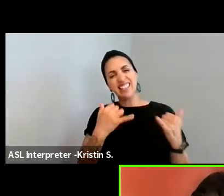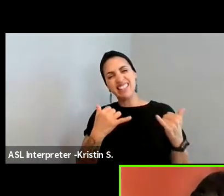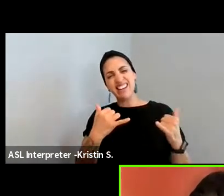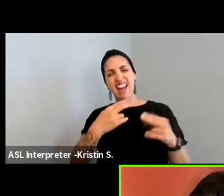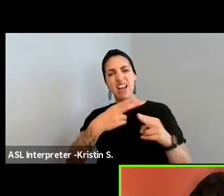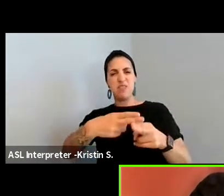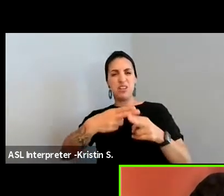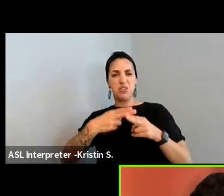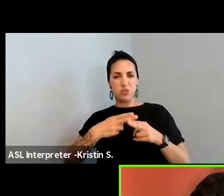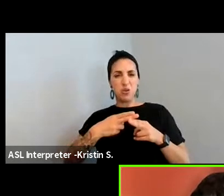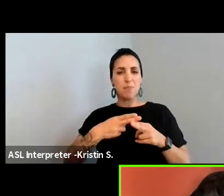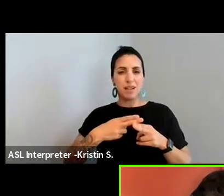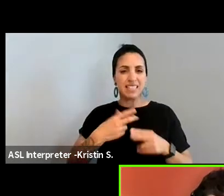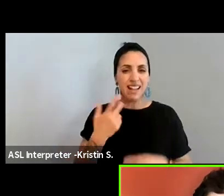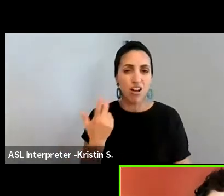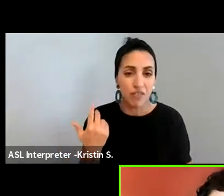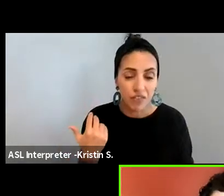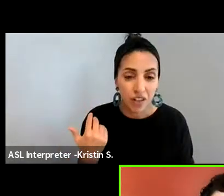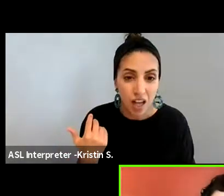as an actor who sings.